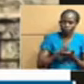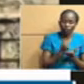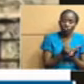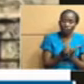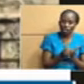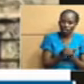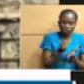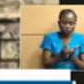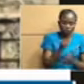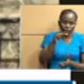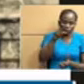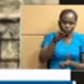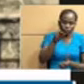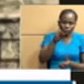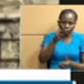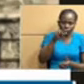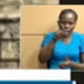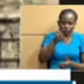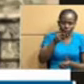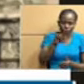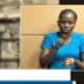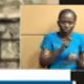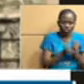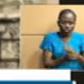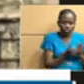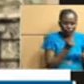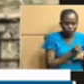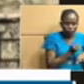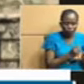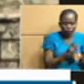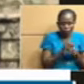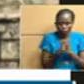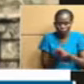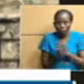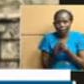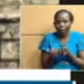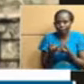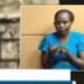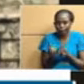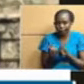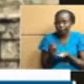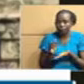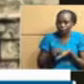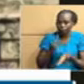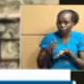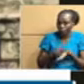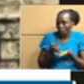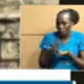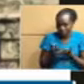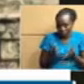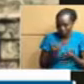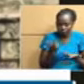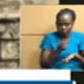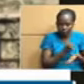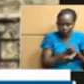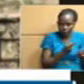fruit, turning fruit into pulp. When we look at some of the things they're doing, they're also hampered by